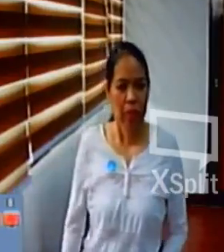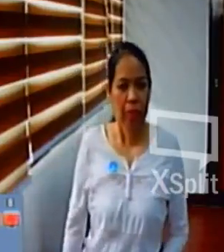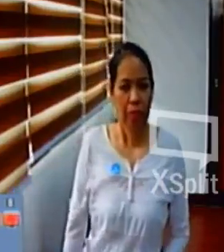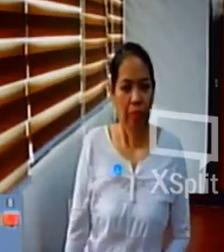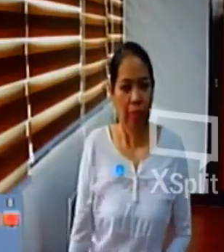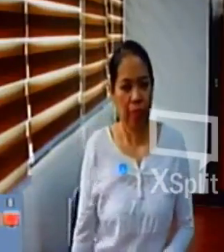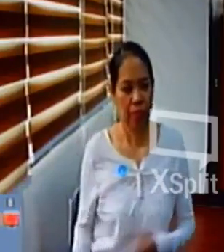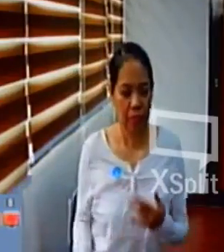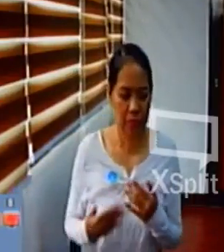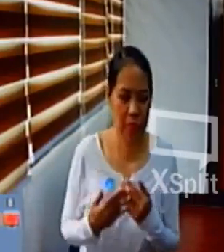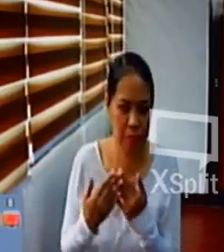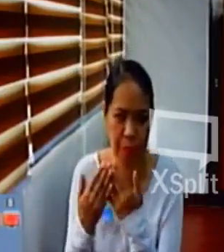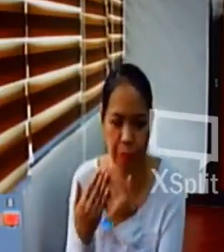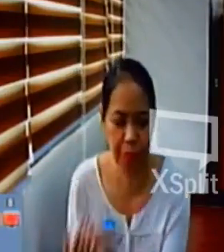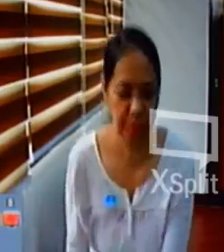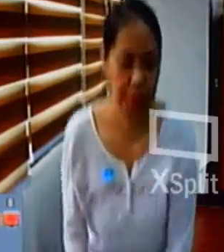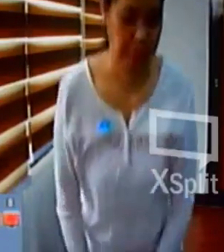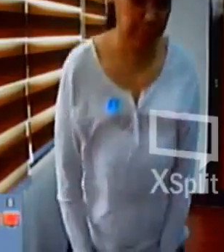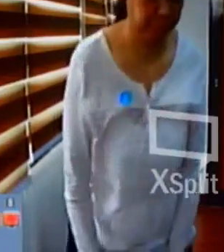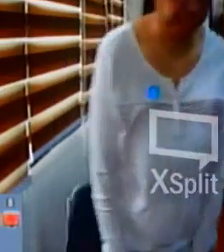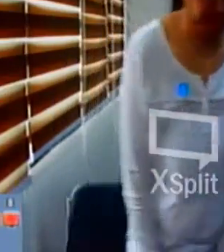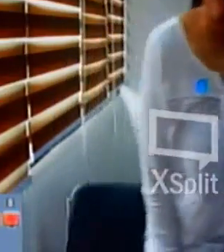Thank you very much, Yusek